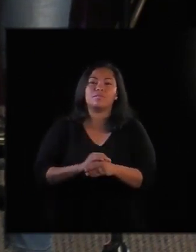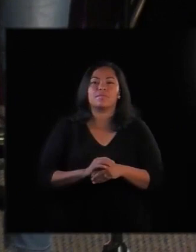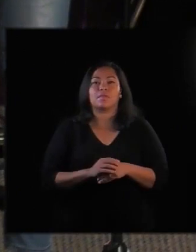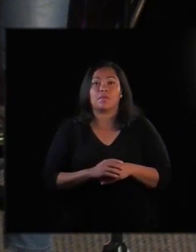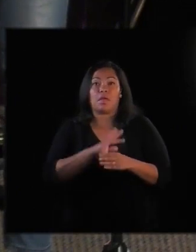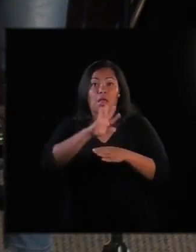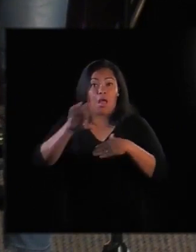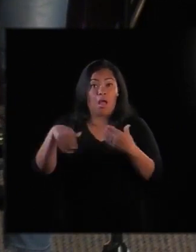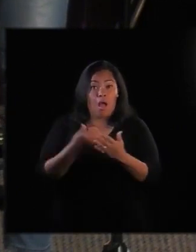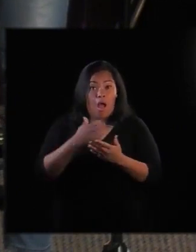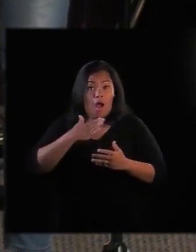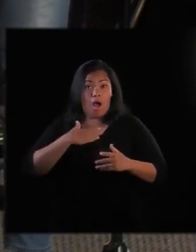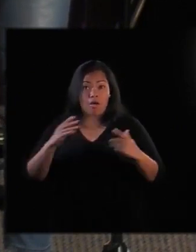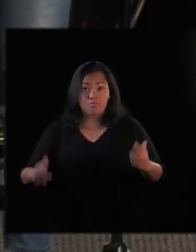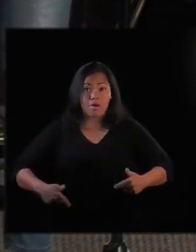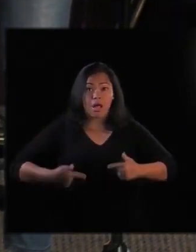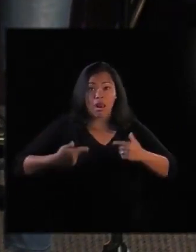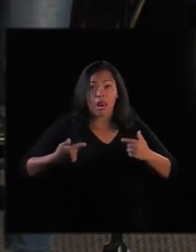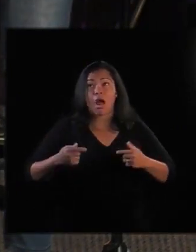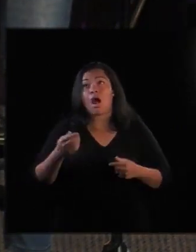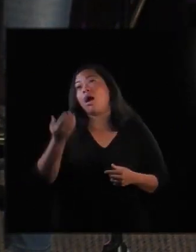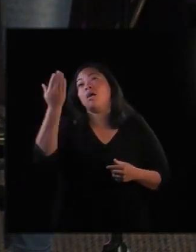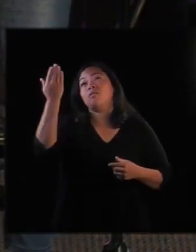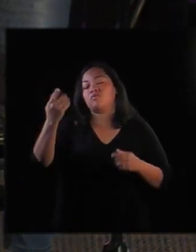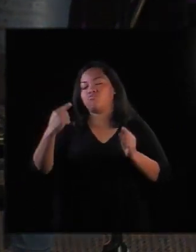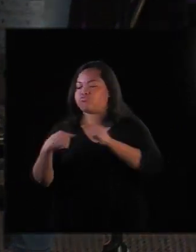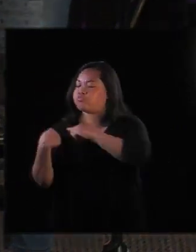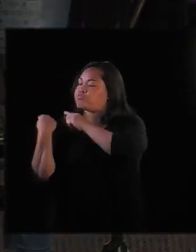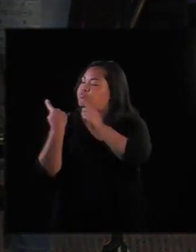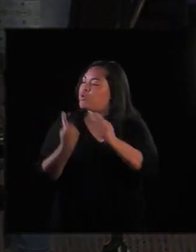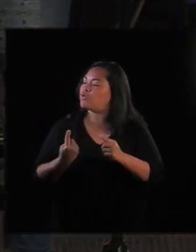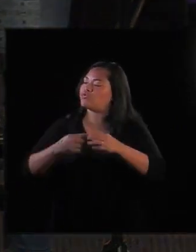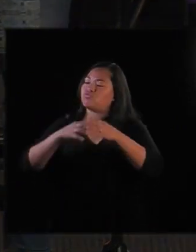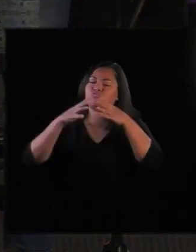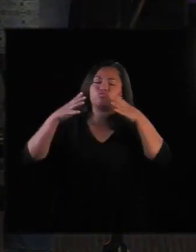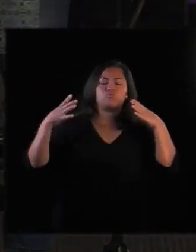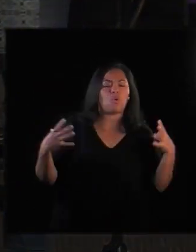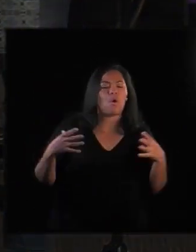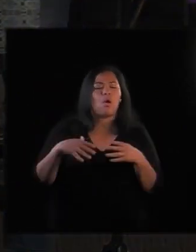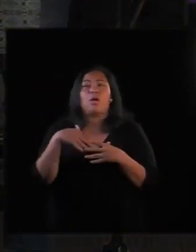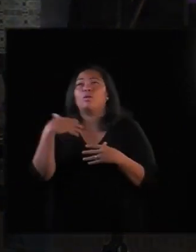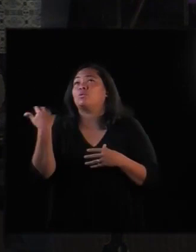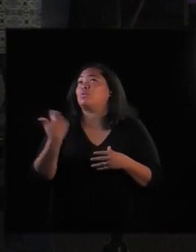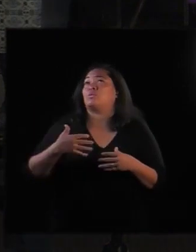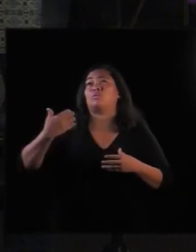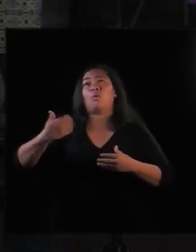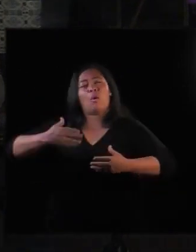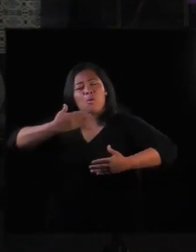faithful. And all my life you have been so.